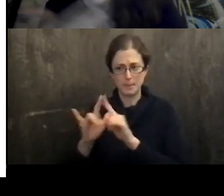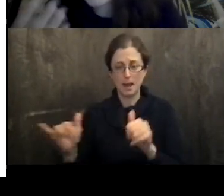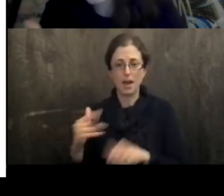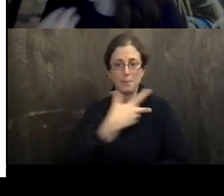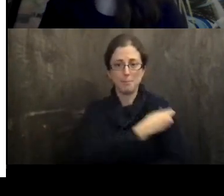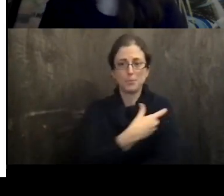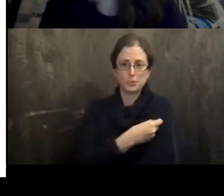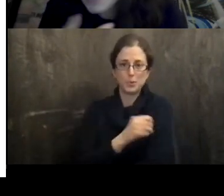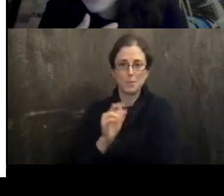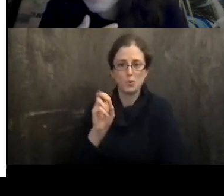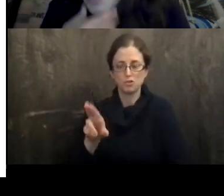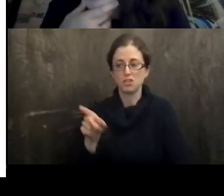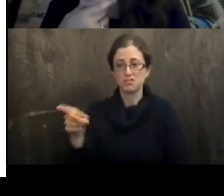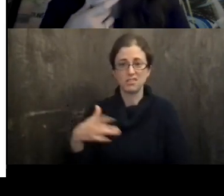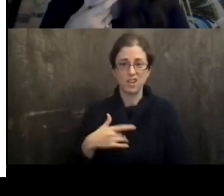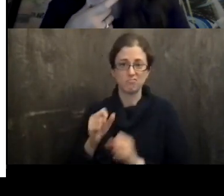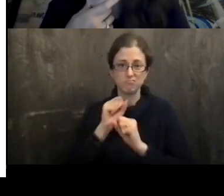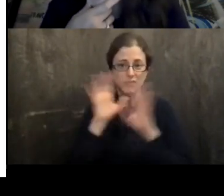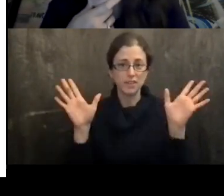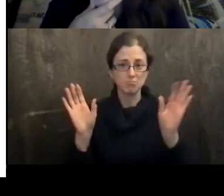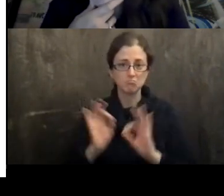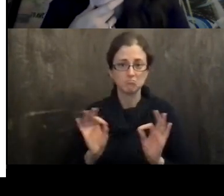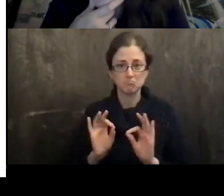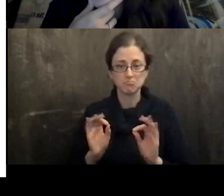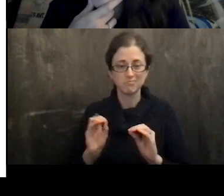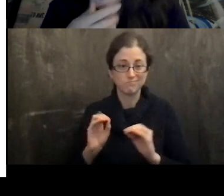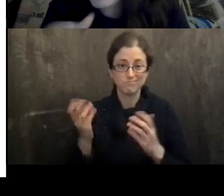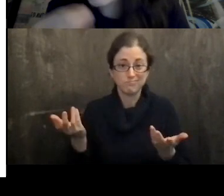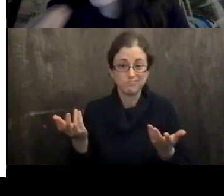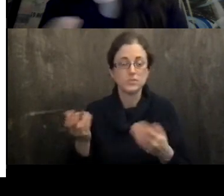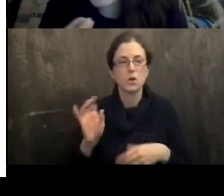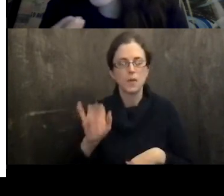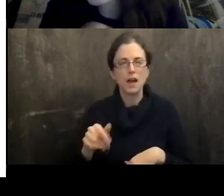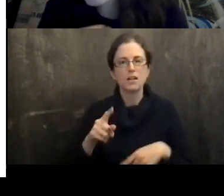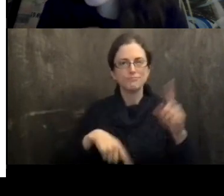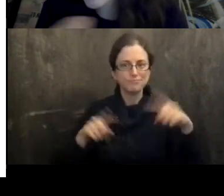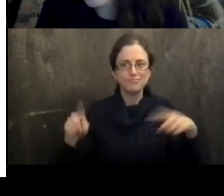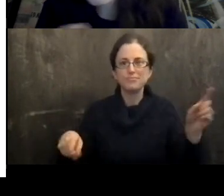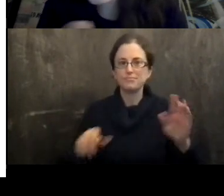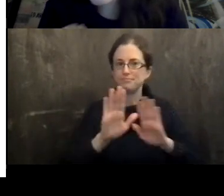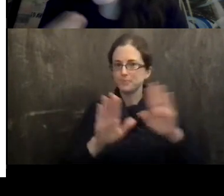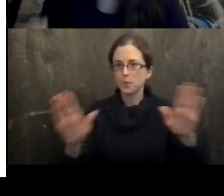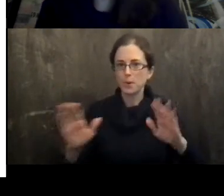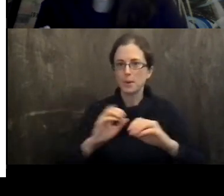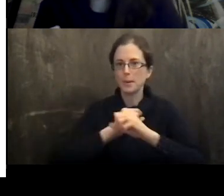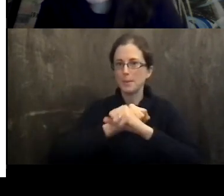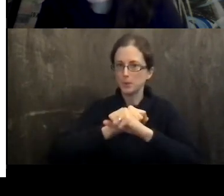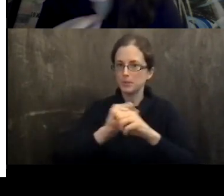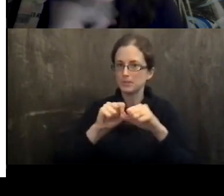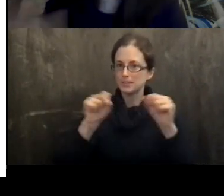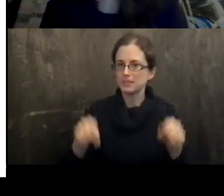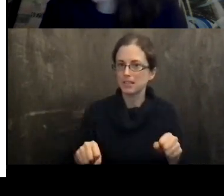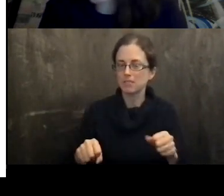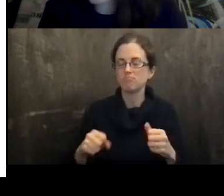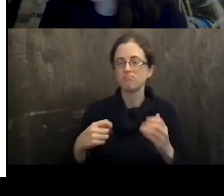just ways that our immune system is responding to the vaccine. They can last 1, 2, maybe 3 days,